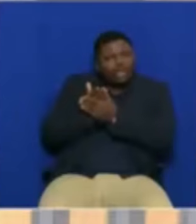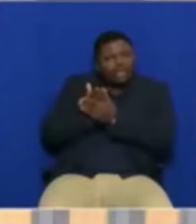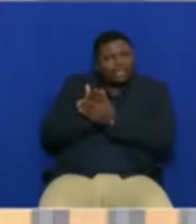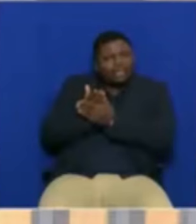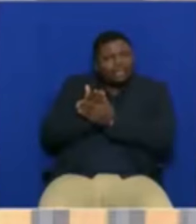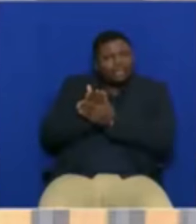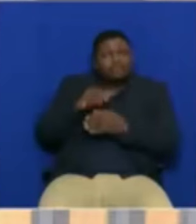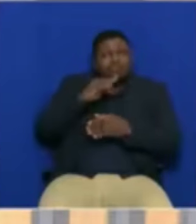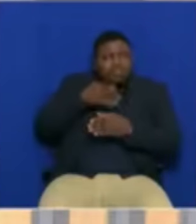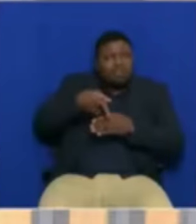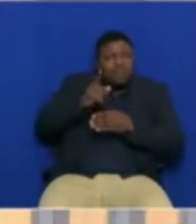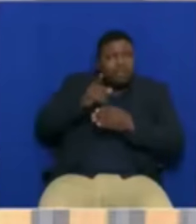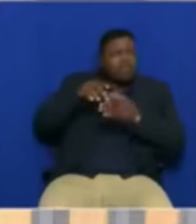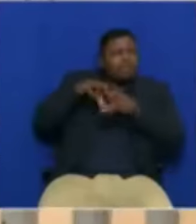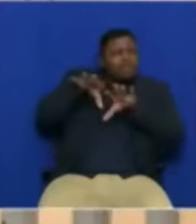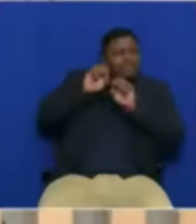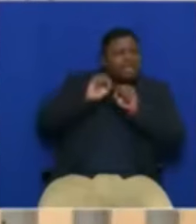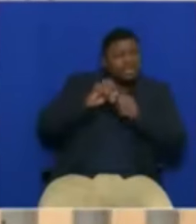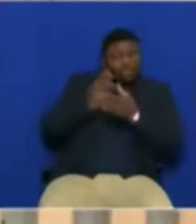Thank you, Chair.